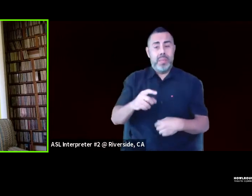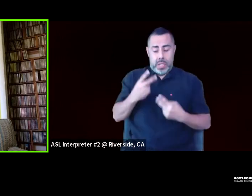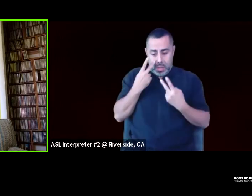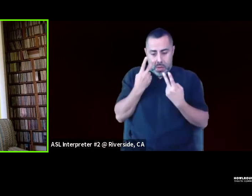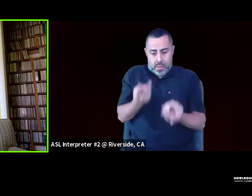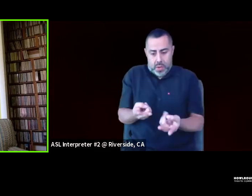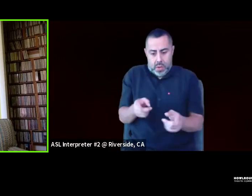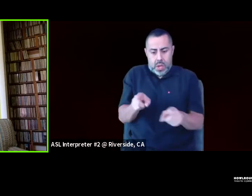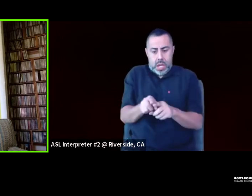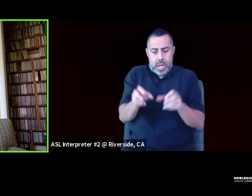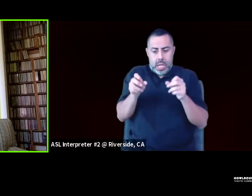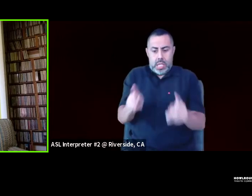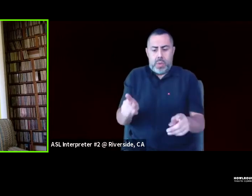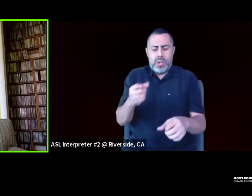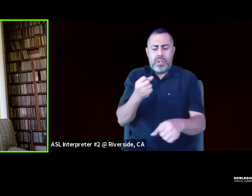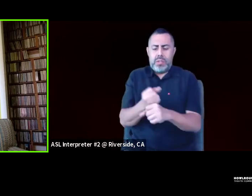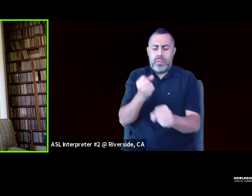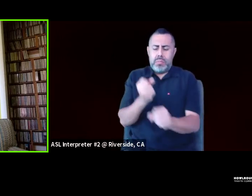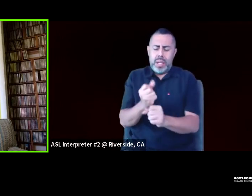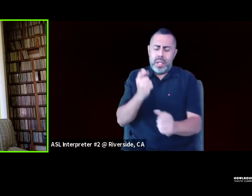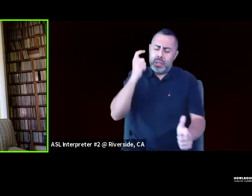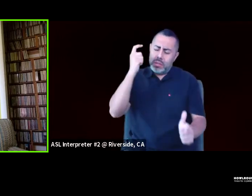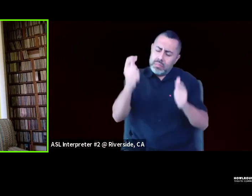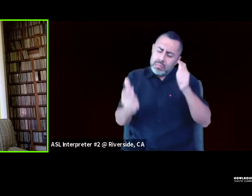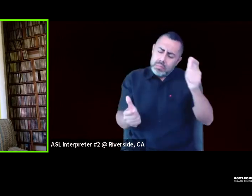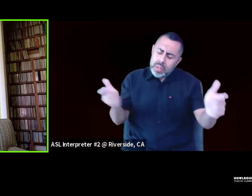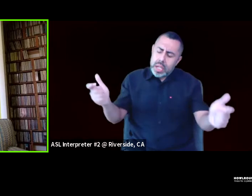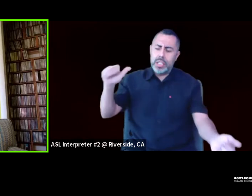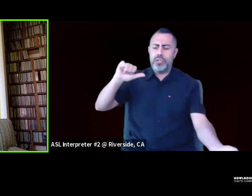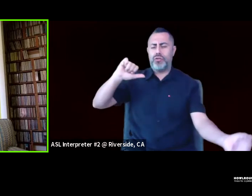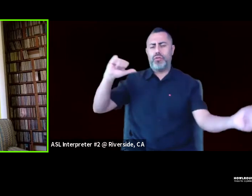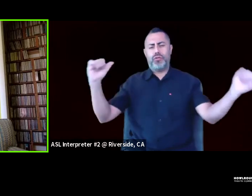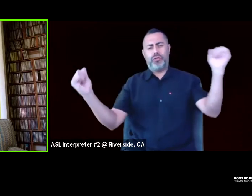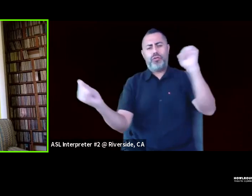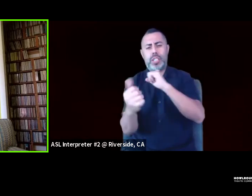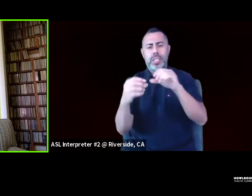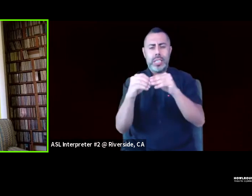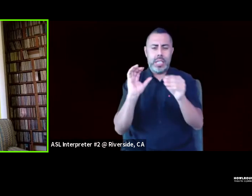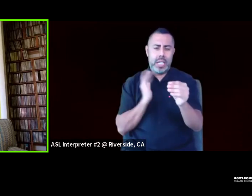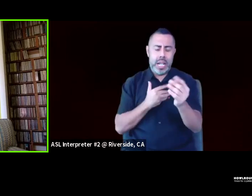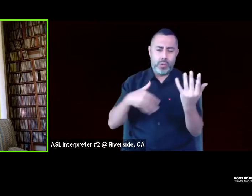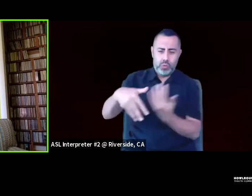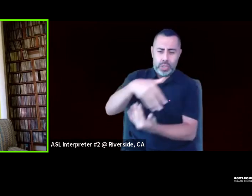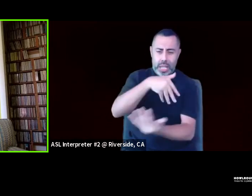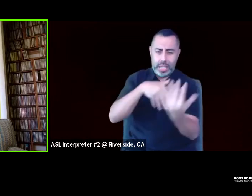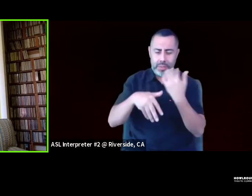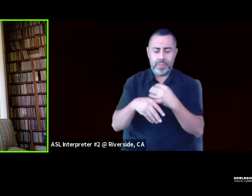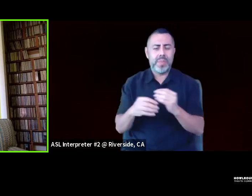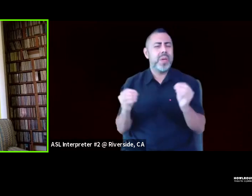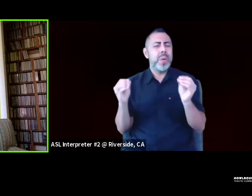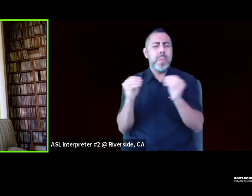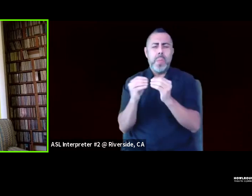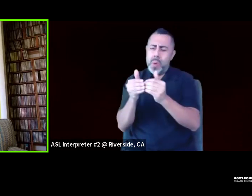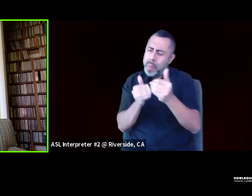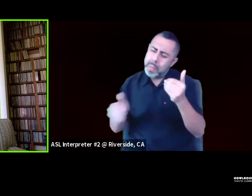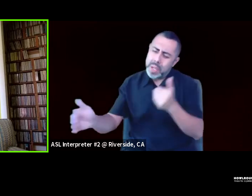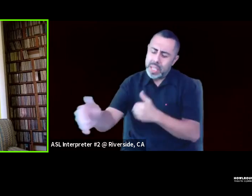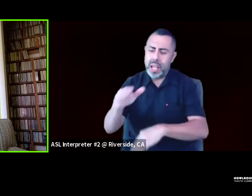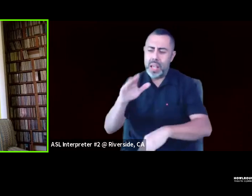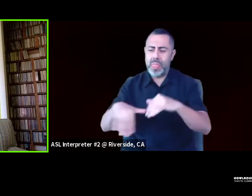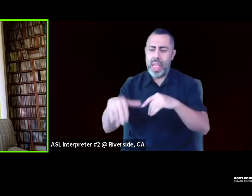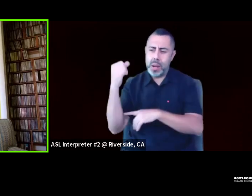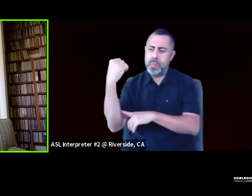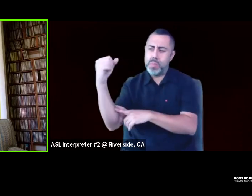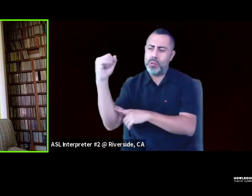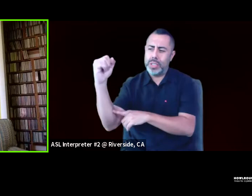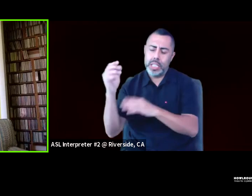profound changes in our society. Going beyond protest organizing, visionary organizing begins